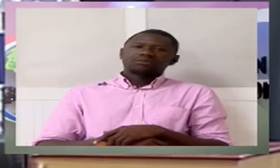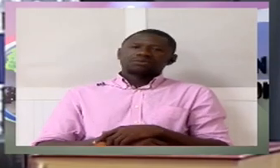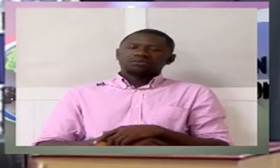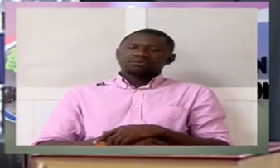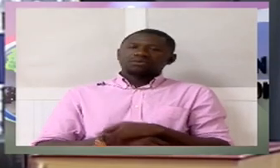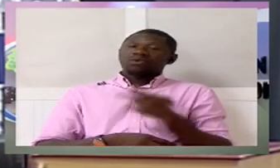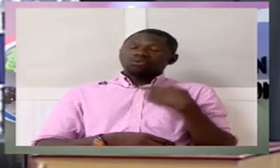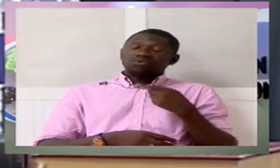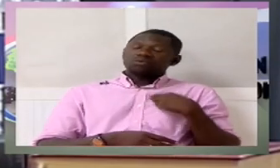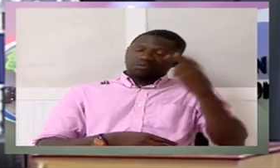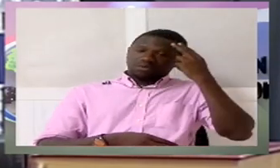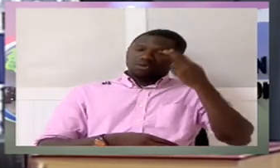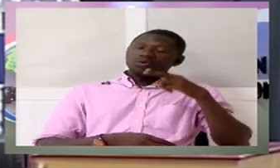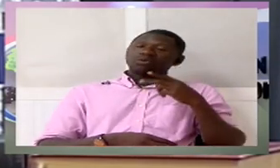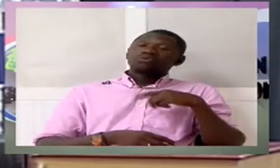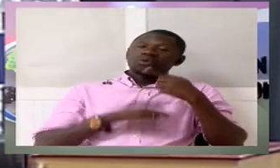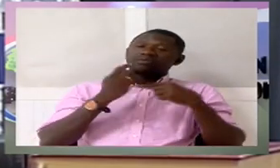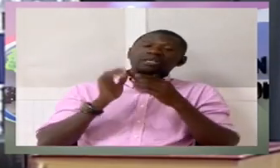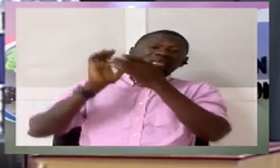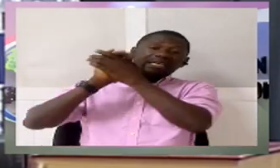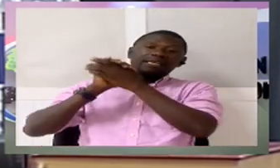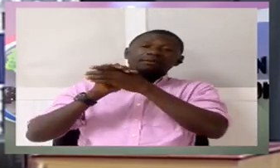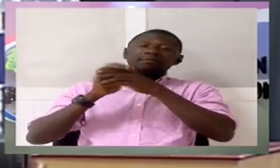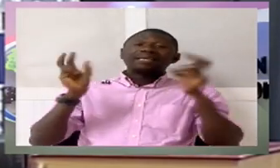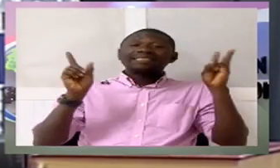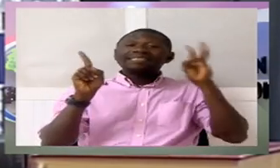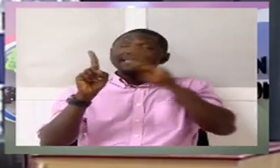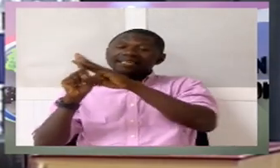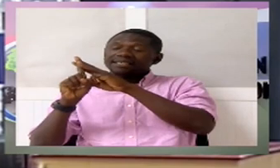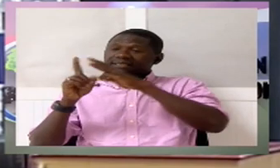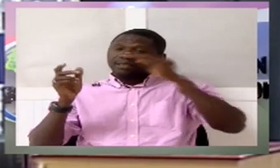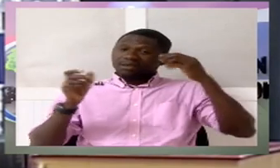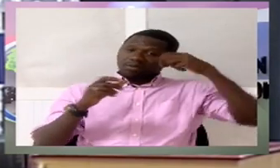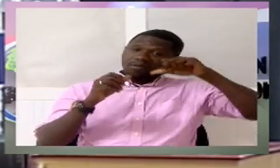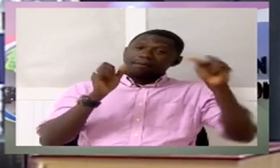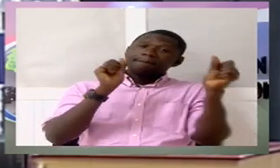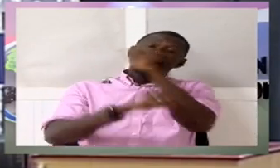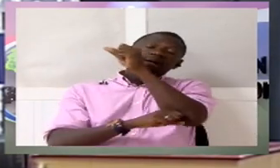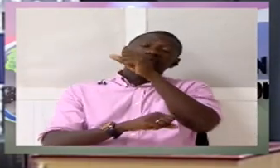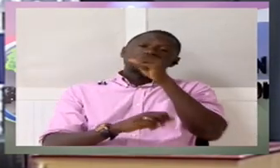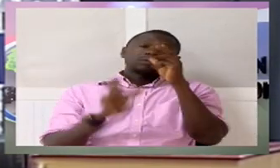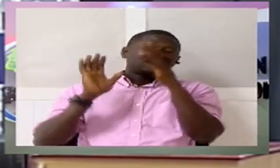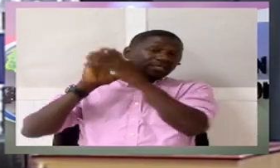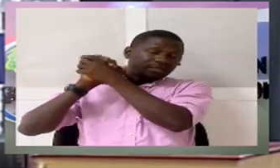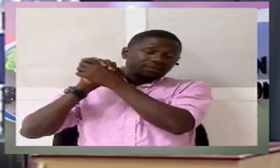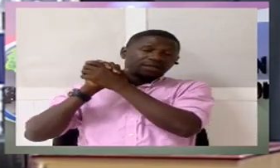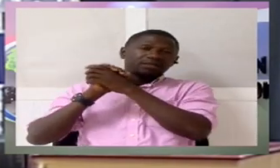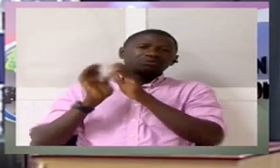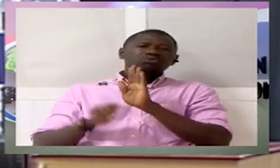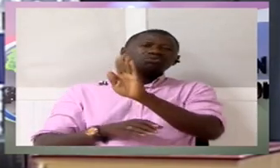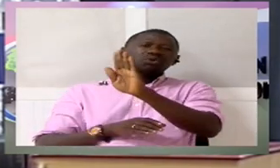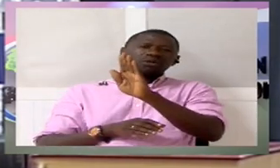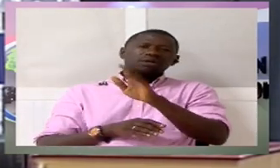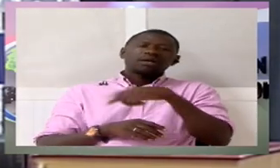So we went home. No, it all said to Libya. They went home back to Libya. Libya. When they returned to Libya. Shortly.